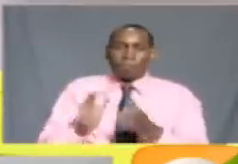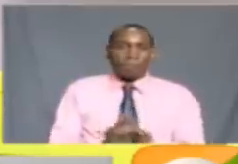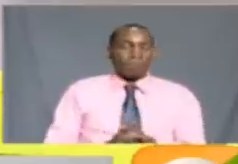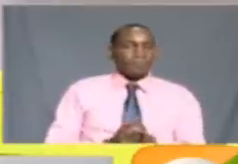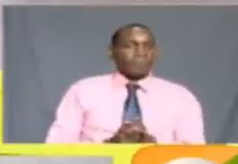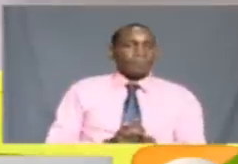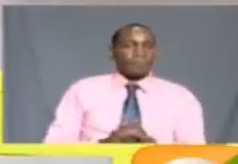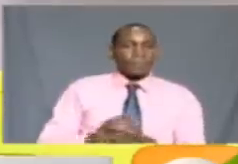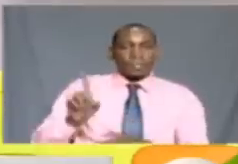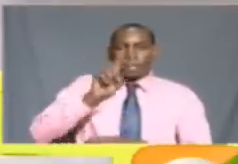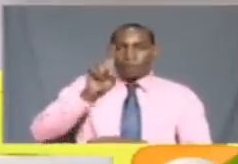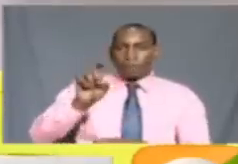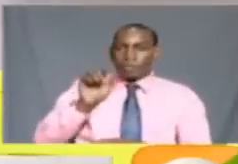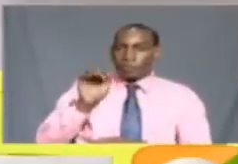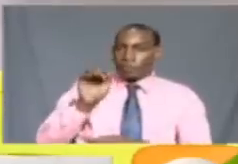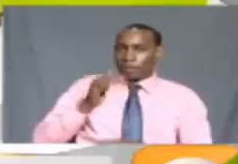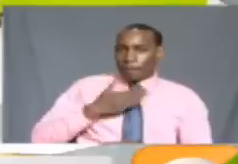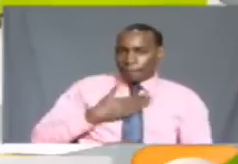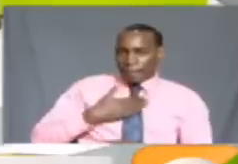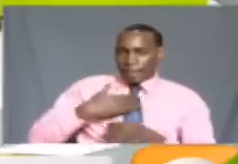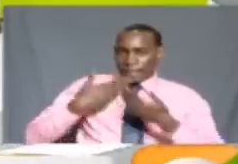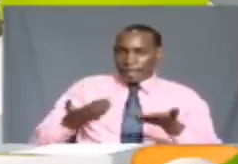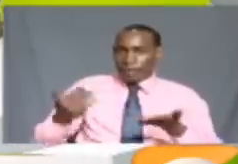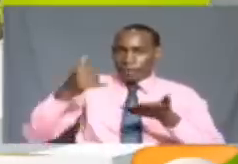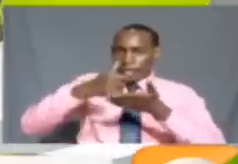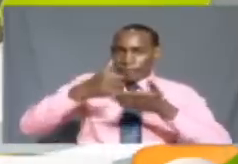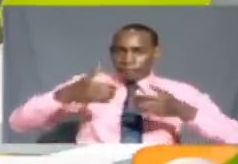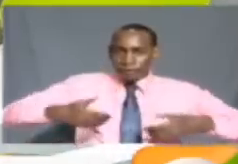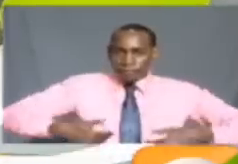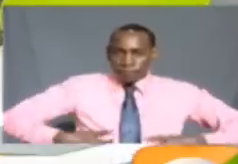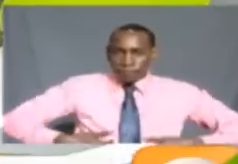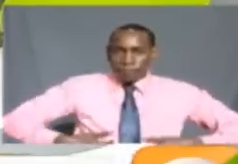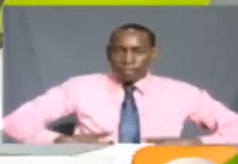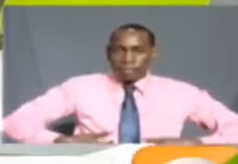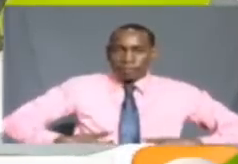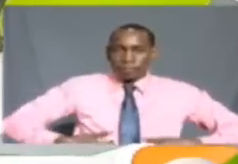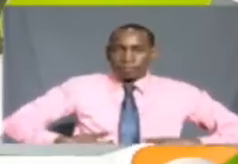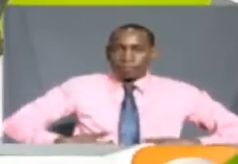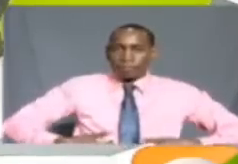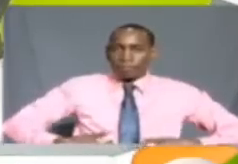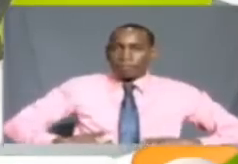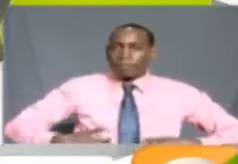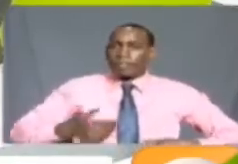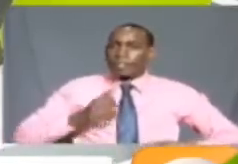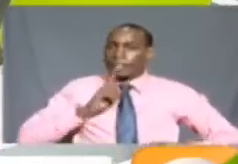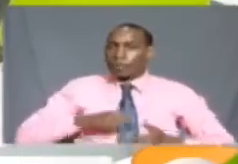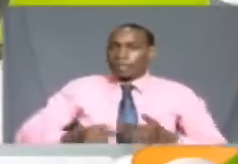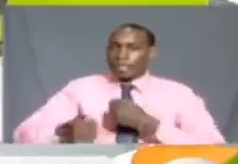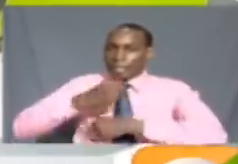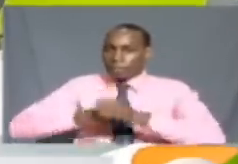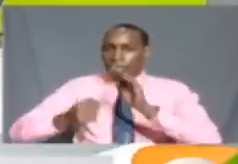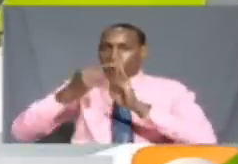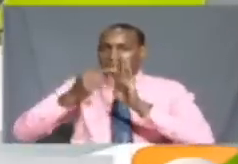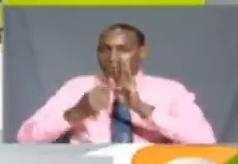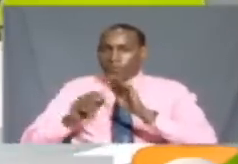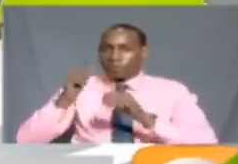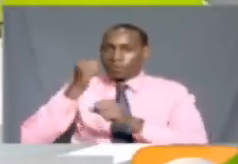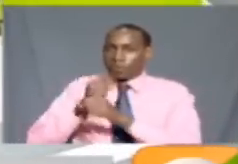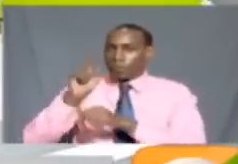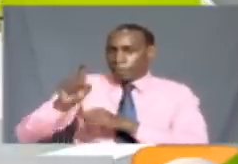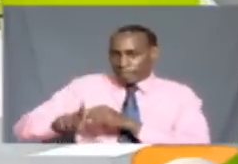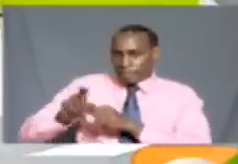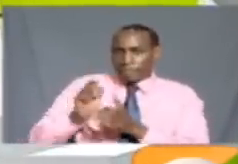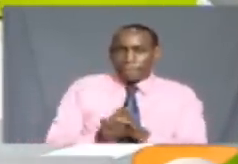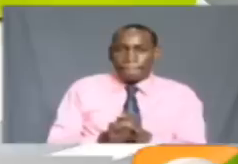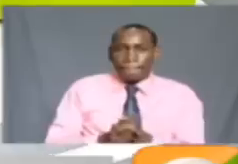terms of how do you engage a young person who says, this is what I'm going to do. Yeah. And I have, okay,